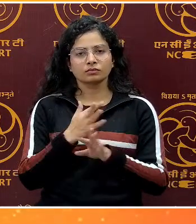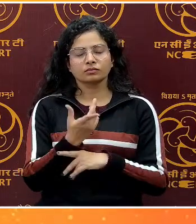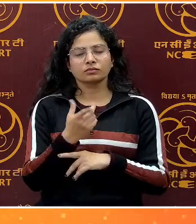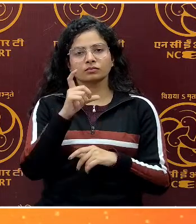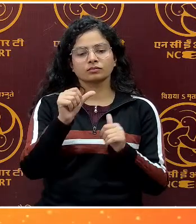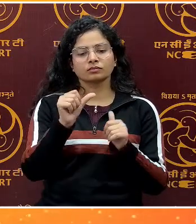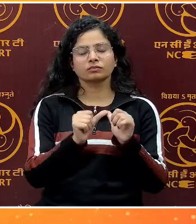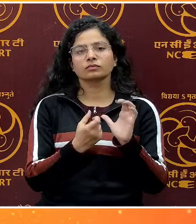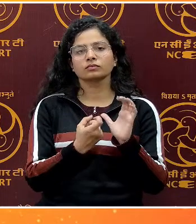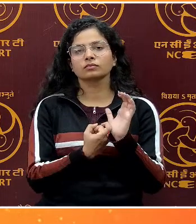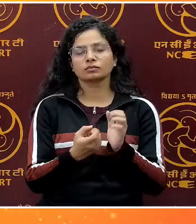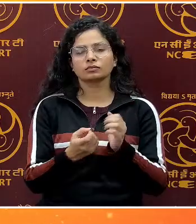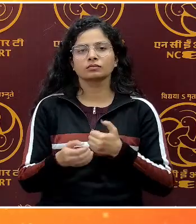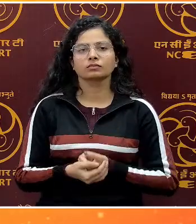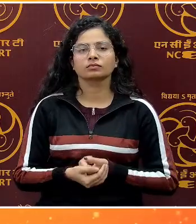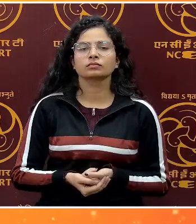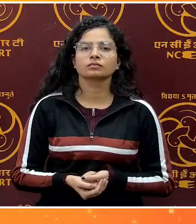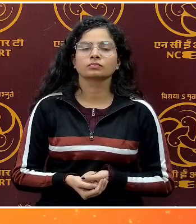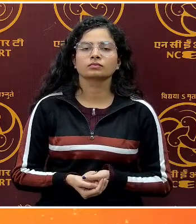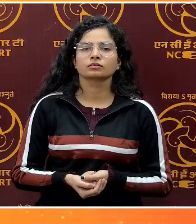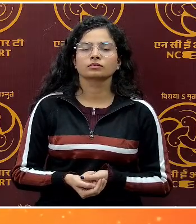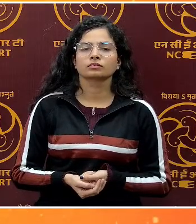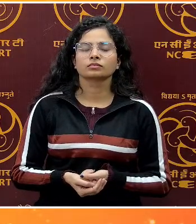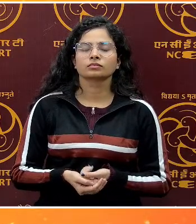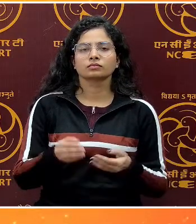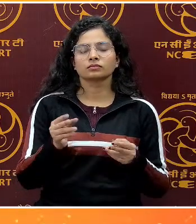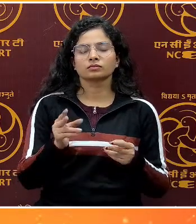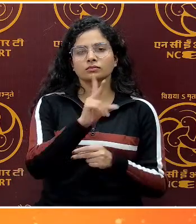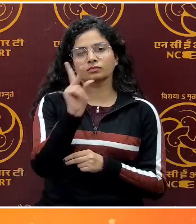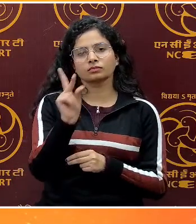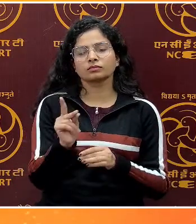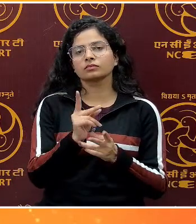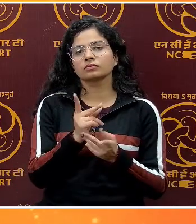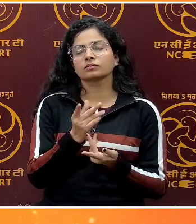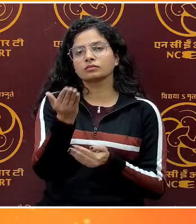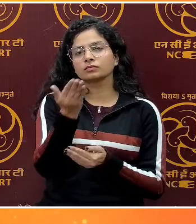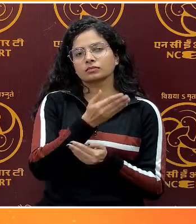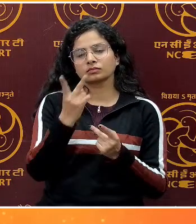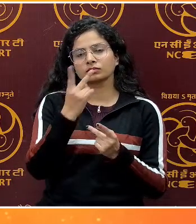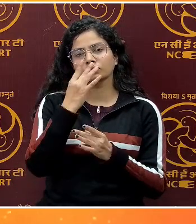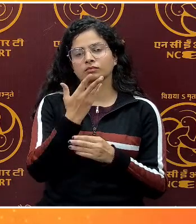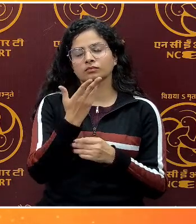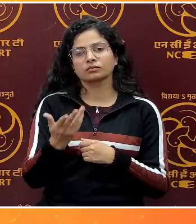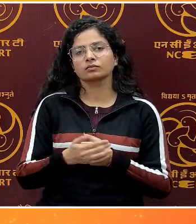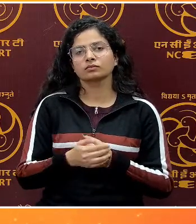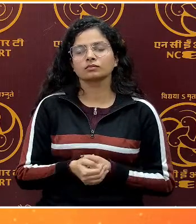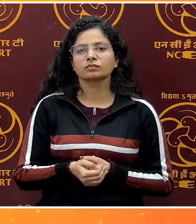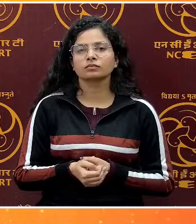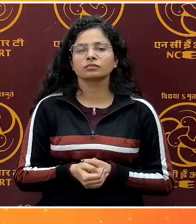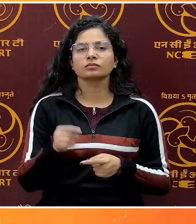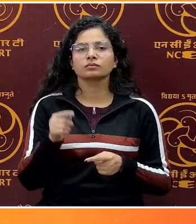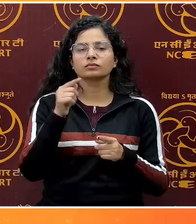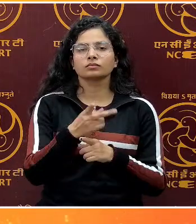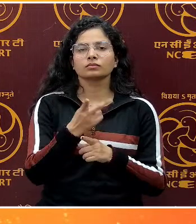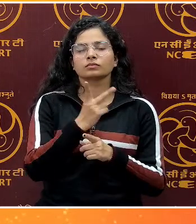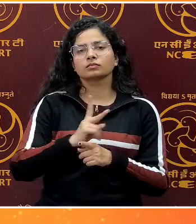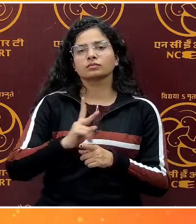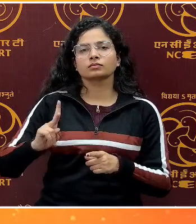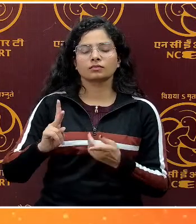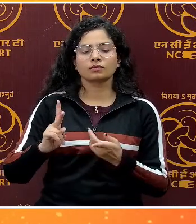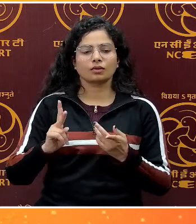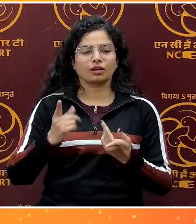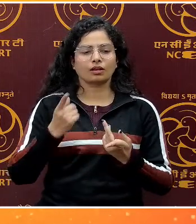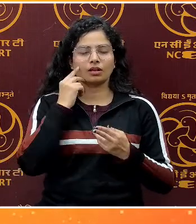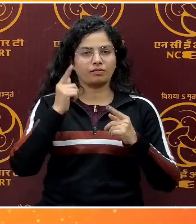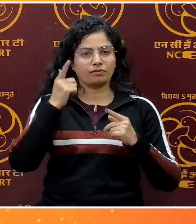rear view mirror. Oh, okay. And also for surveillance, you must have seen these are different tones. Yes,